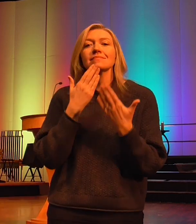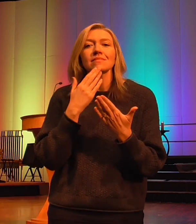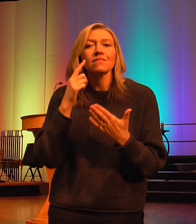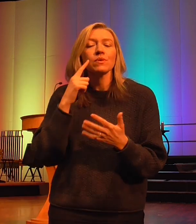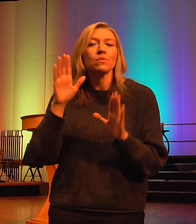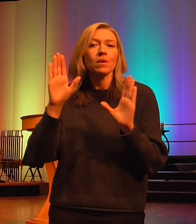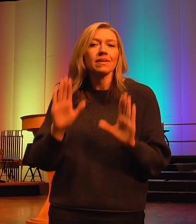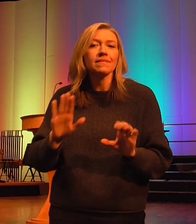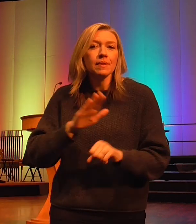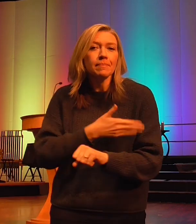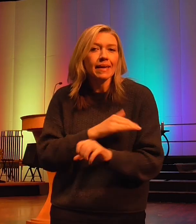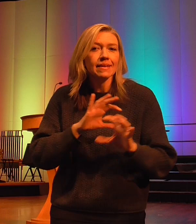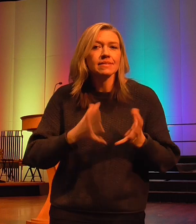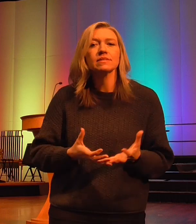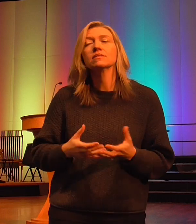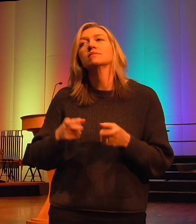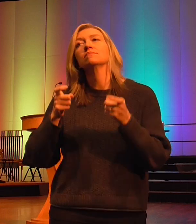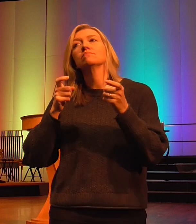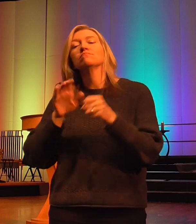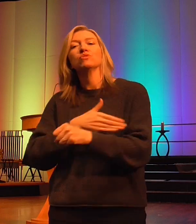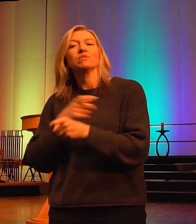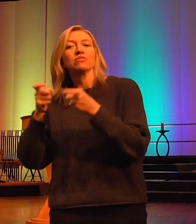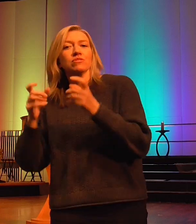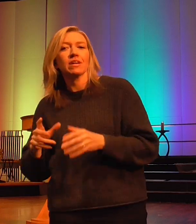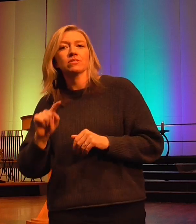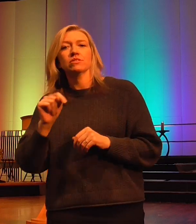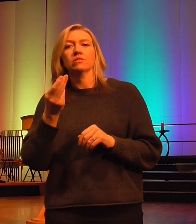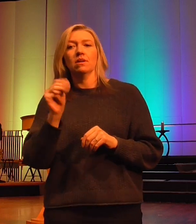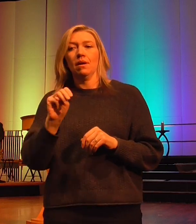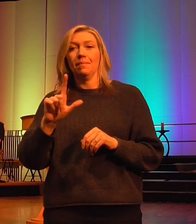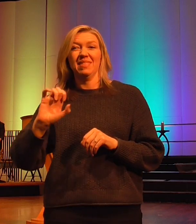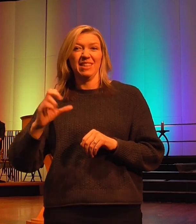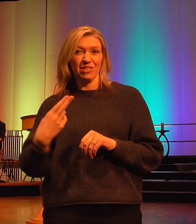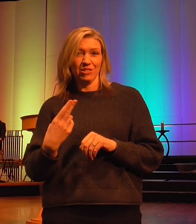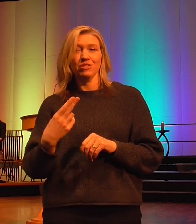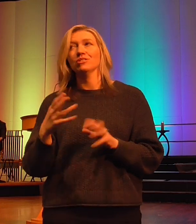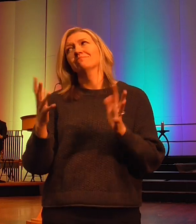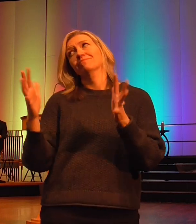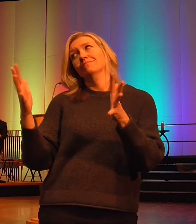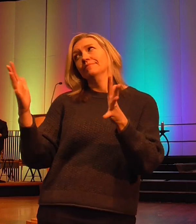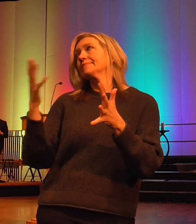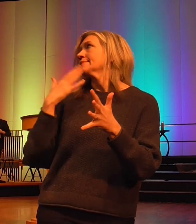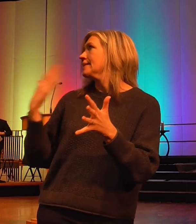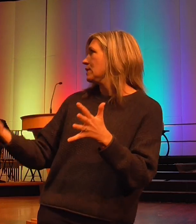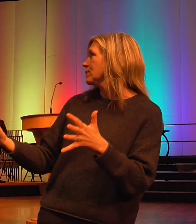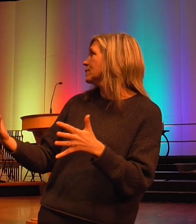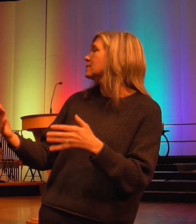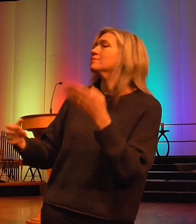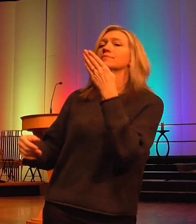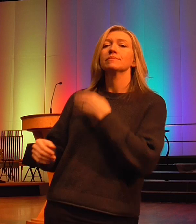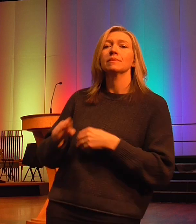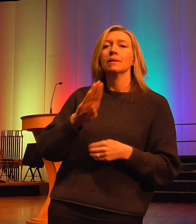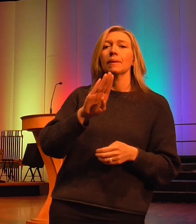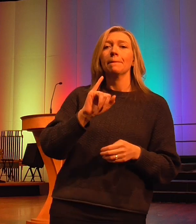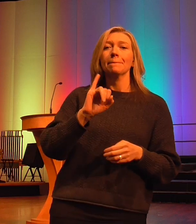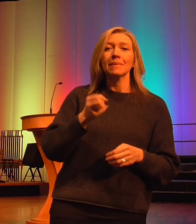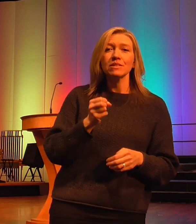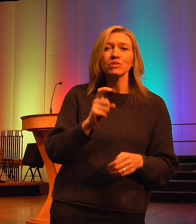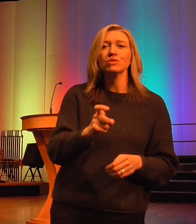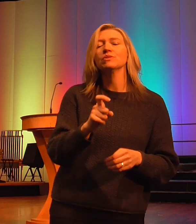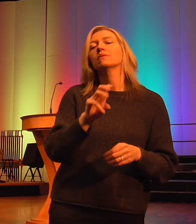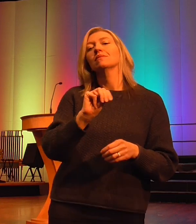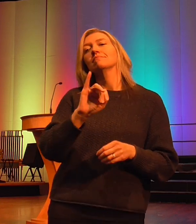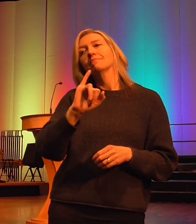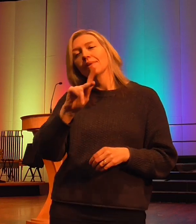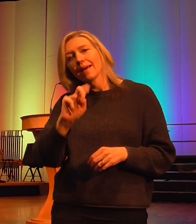wonderful band and our music director. Tom Litch is our music director. Yeah, thank you, Tom. And Bijou and Mike and